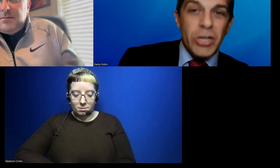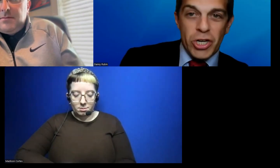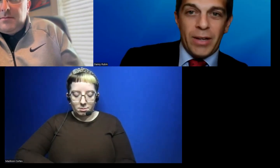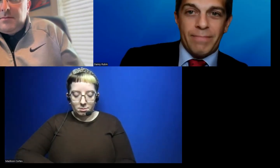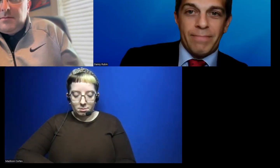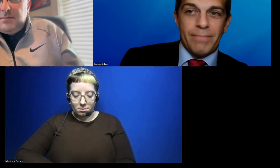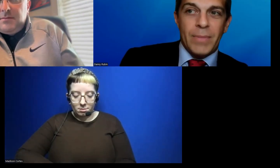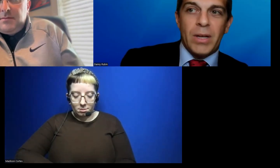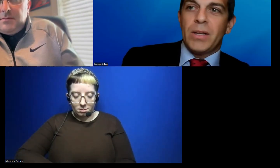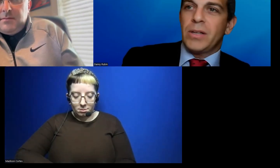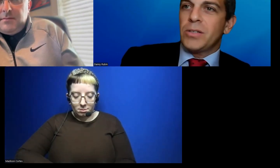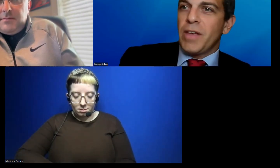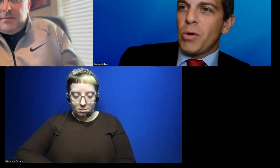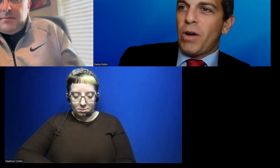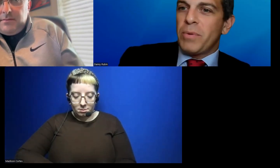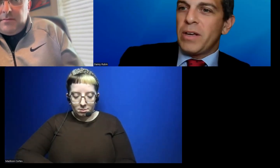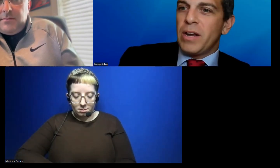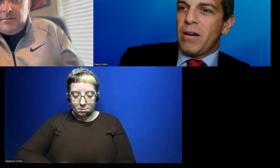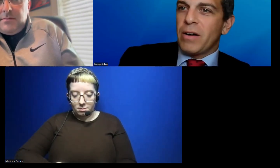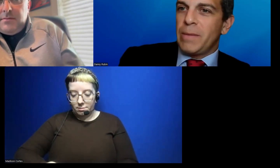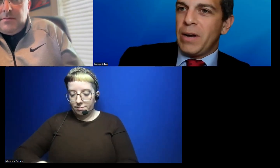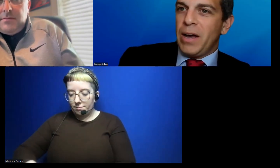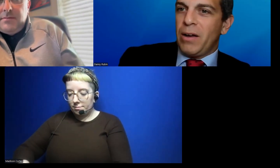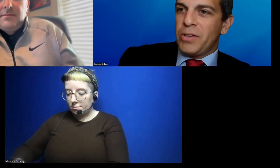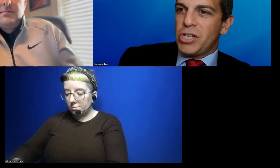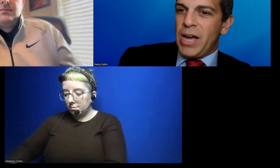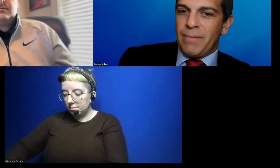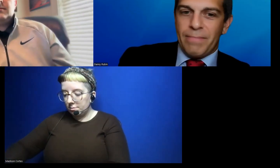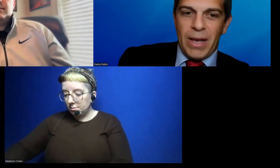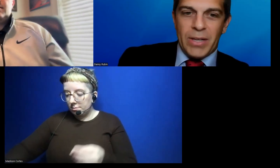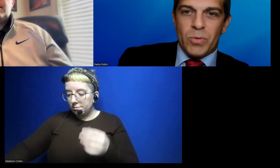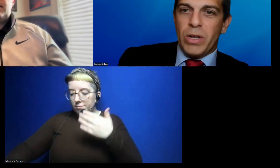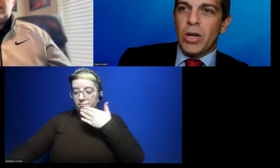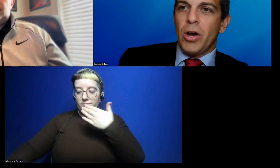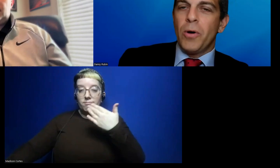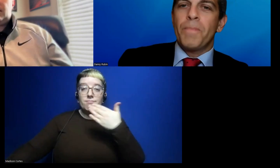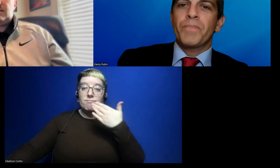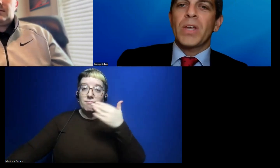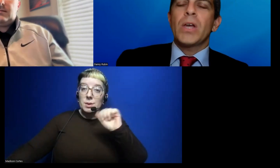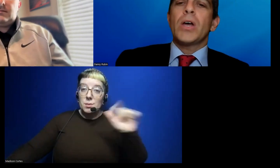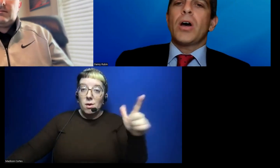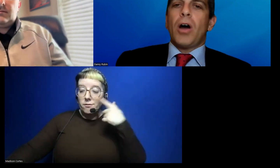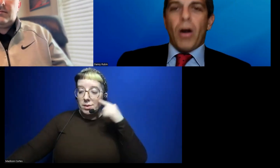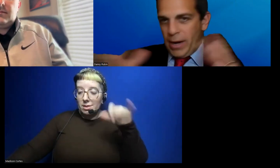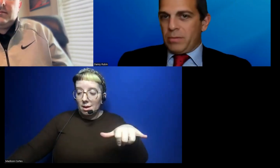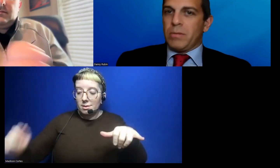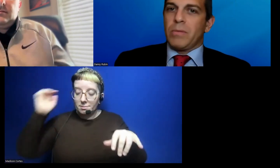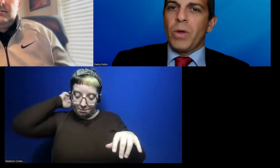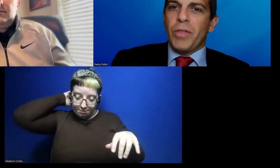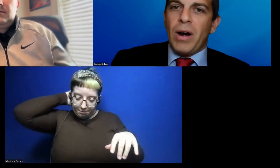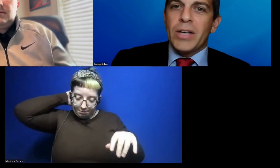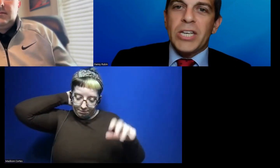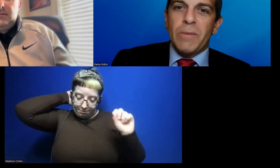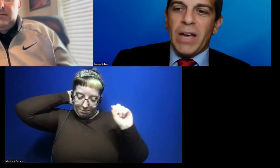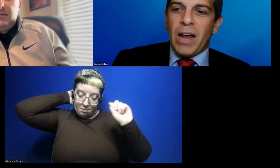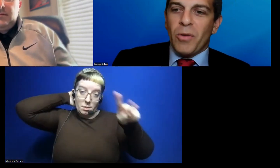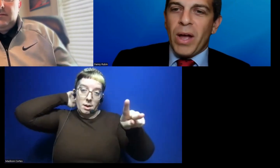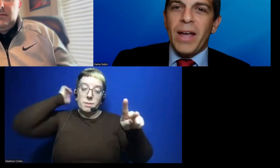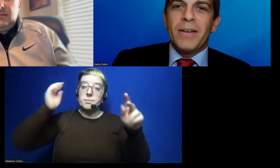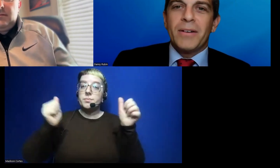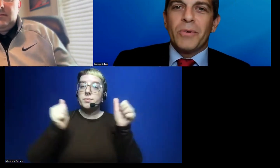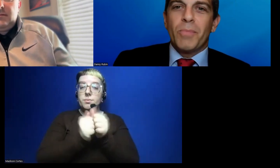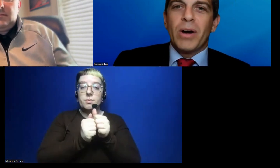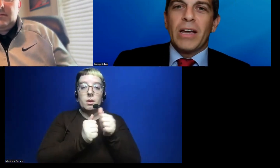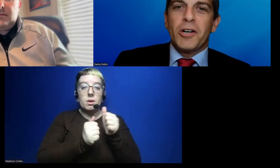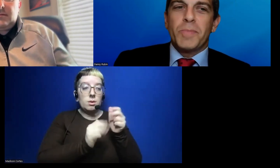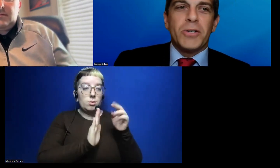Baltimore, Michigan. So thank you all for being here. I'll keep an eye on the chat as we go. All right. With our housekeeping out of the